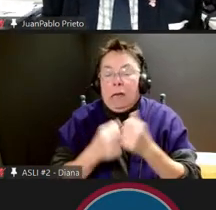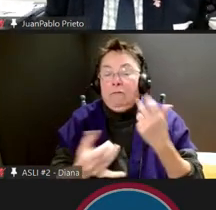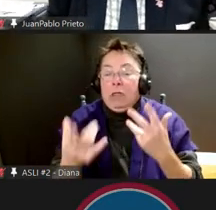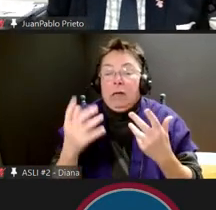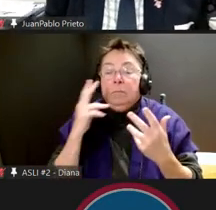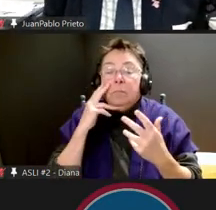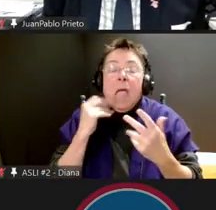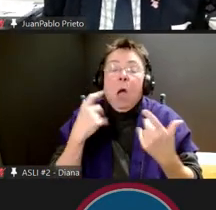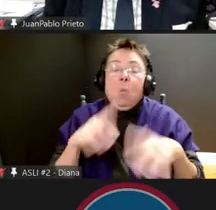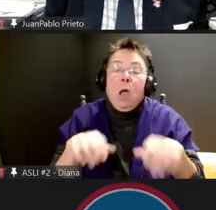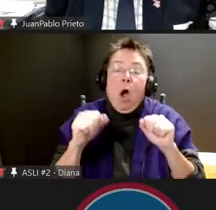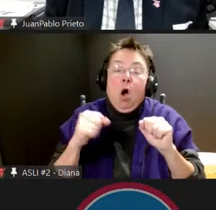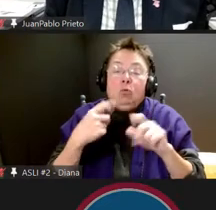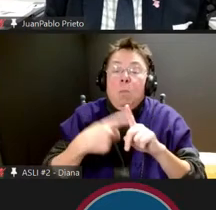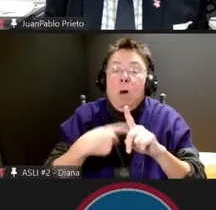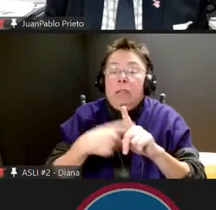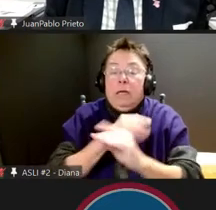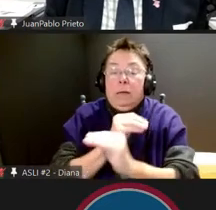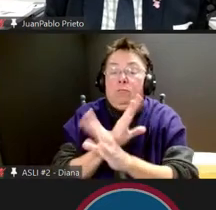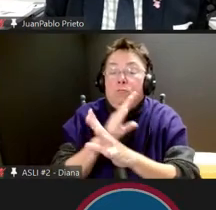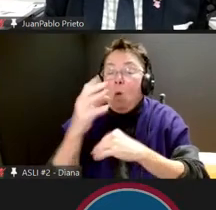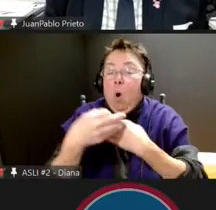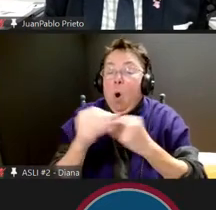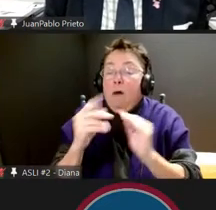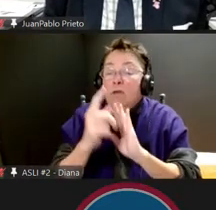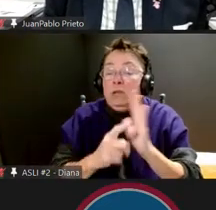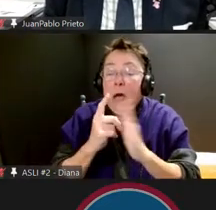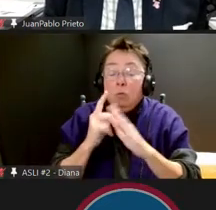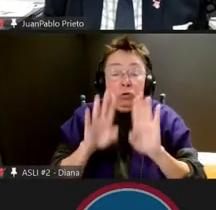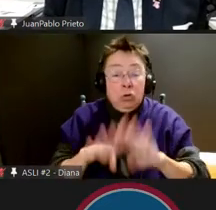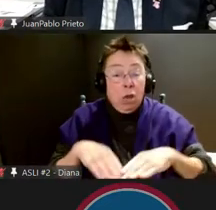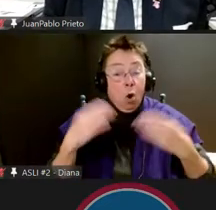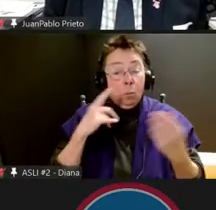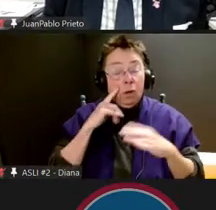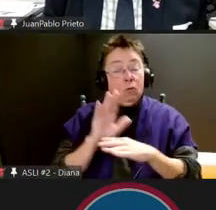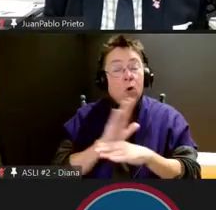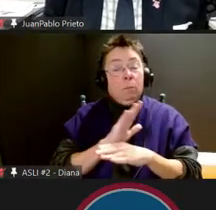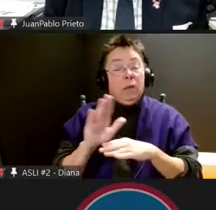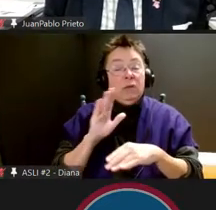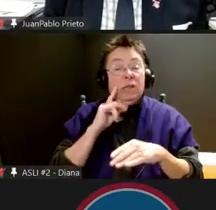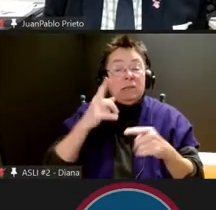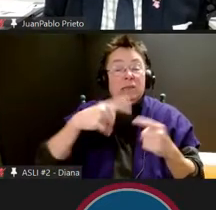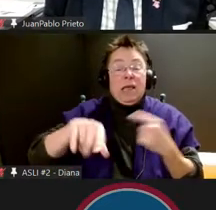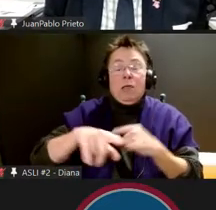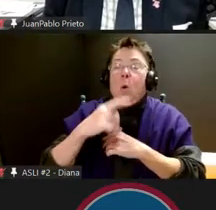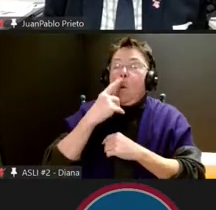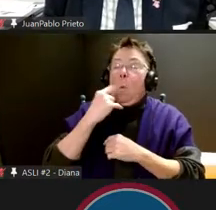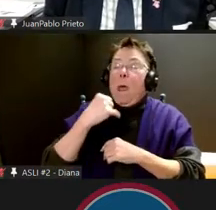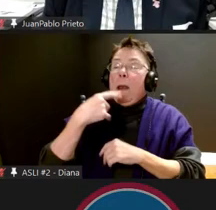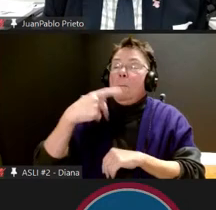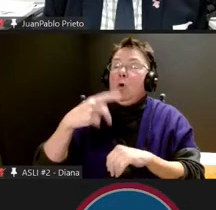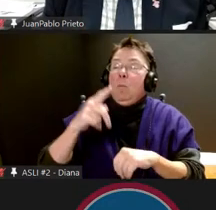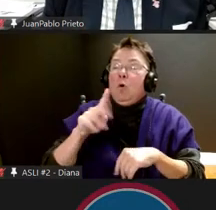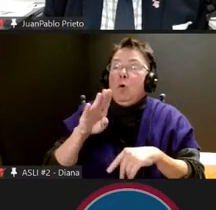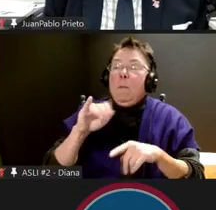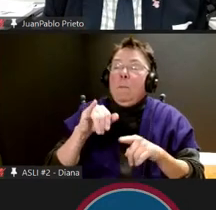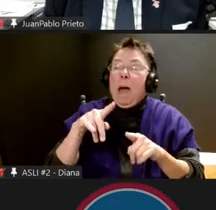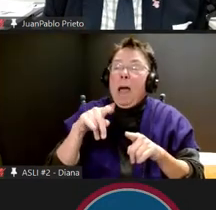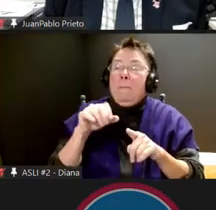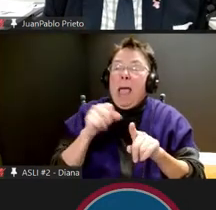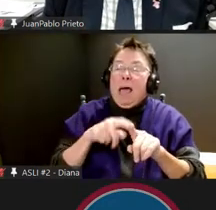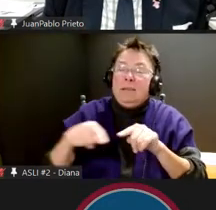continue to host our monthly virtual office hours and our Open for Business campaign has been focused in the Red Purple Bypass area, specifically around Penny's